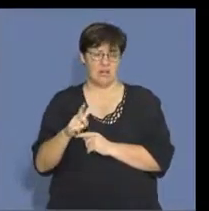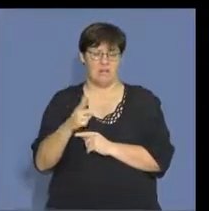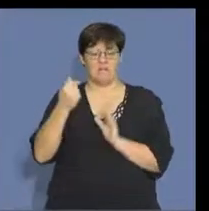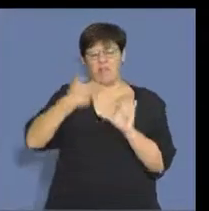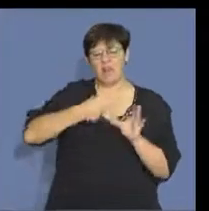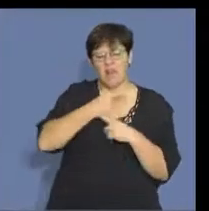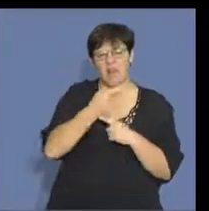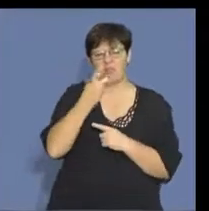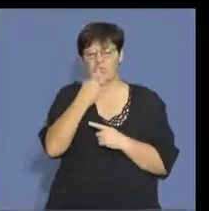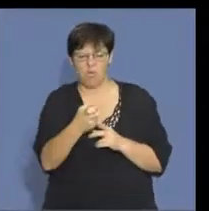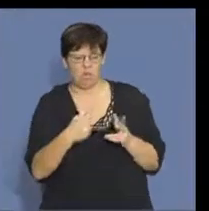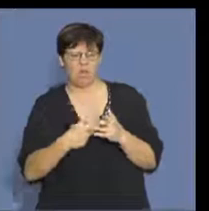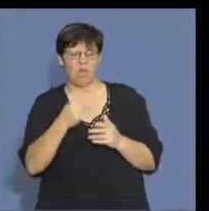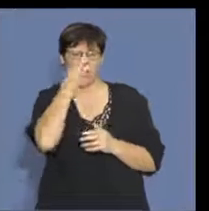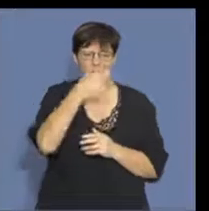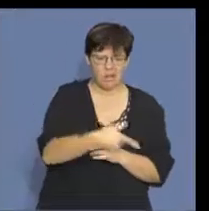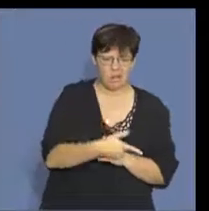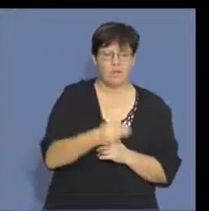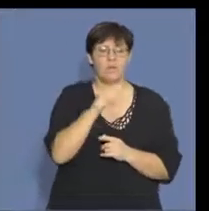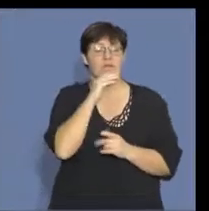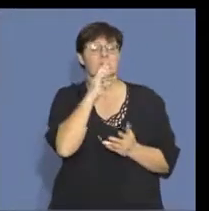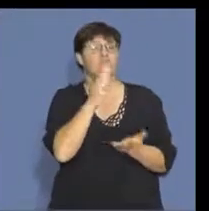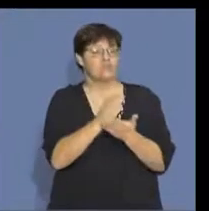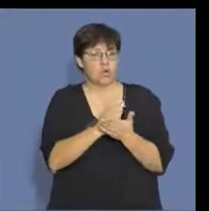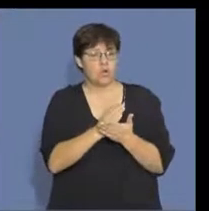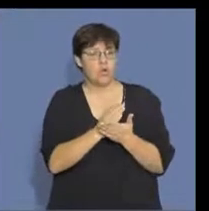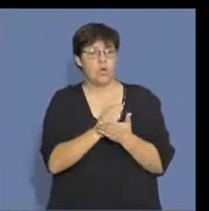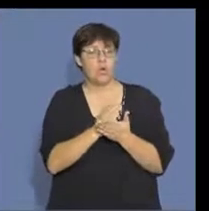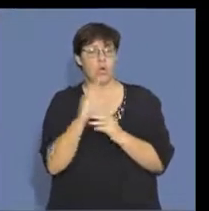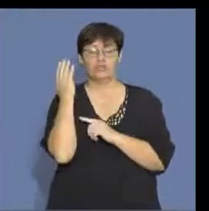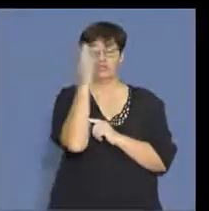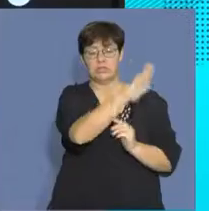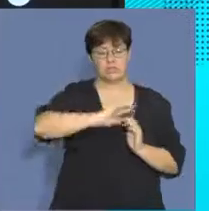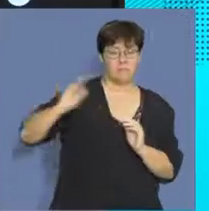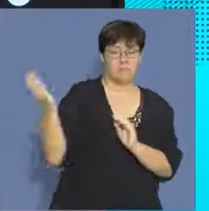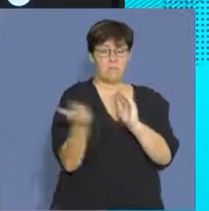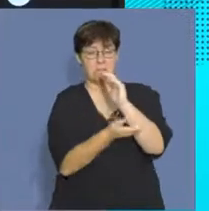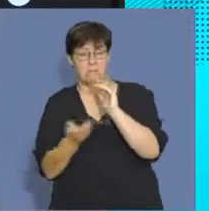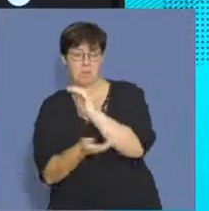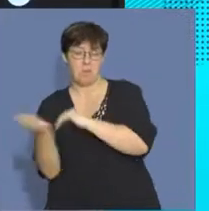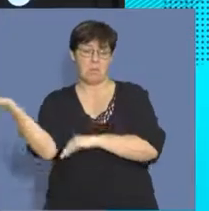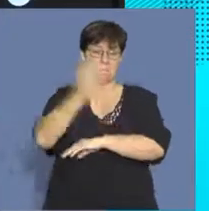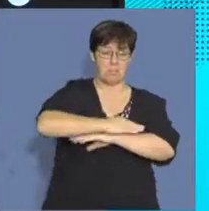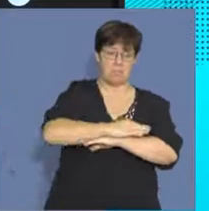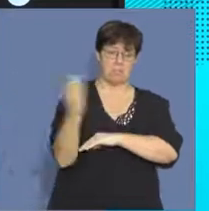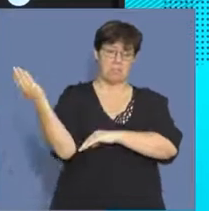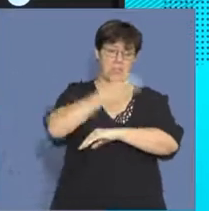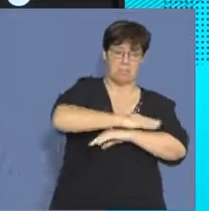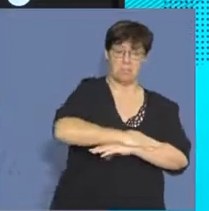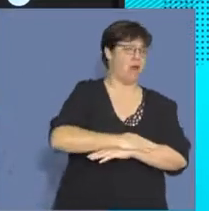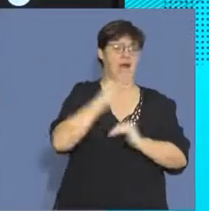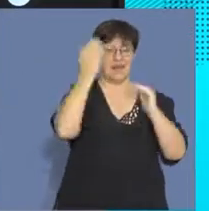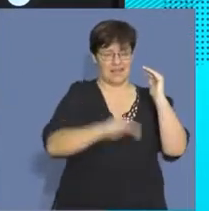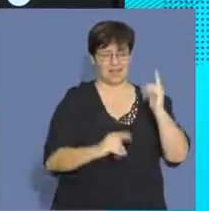to ensure that we plant sufficient, we avoid deforestation. These are important in maintaining the balance in the carbon